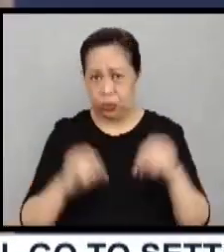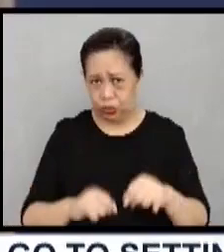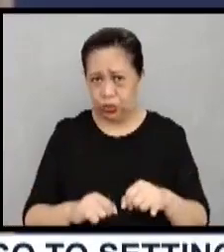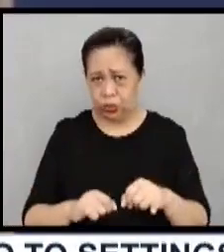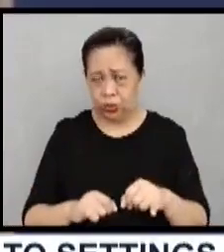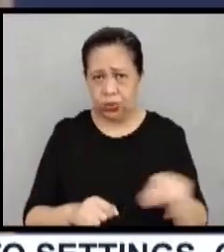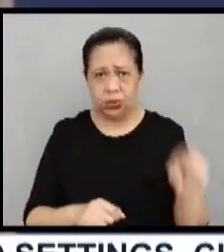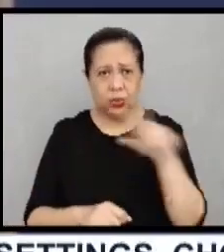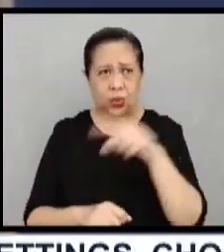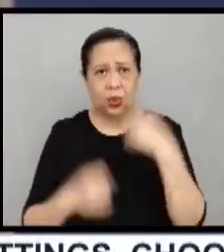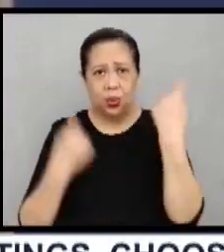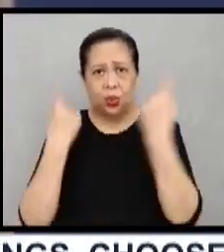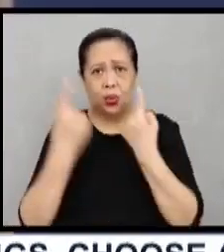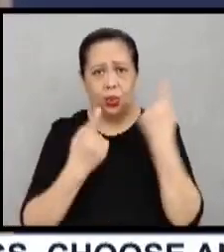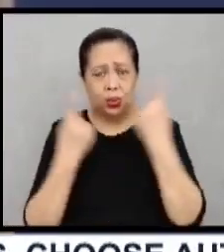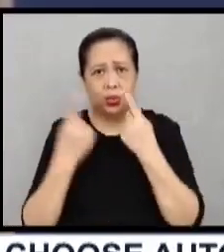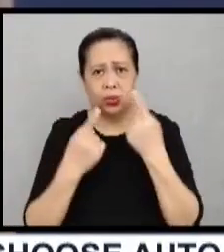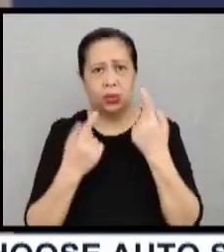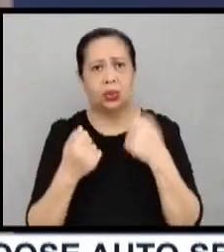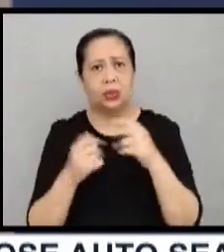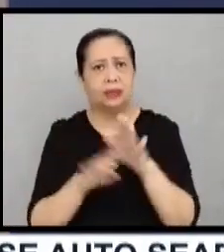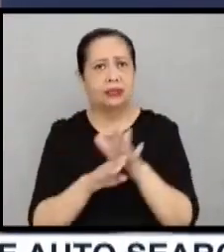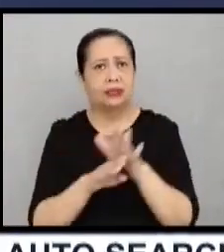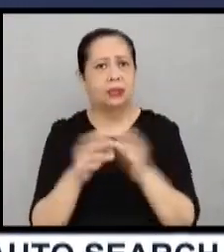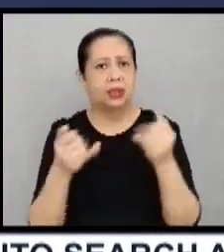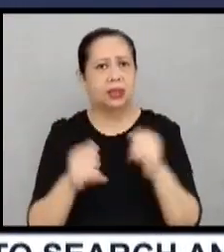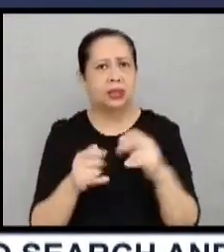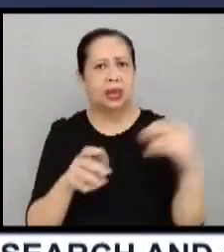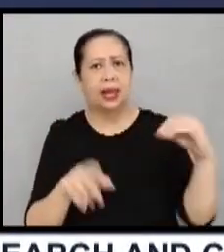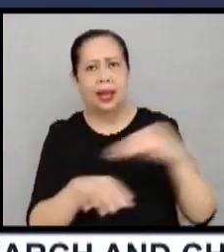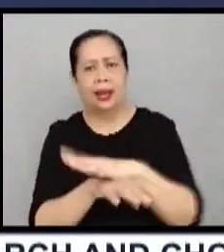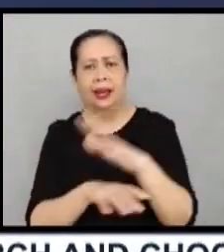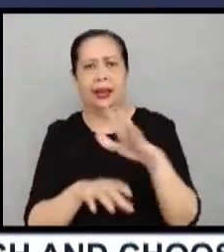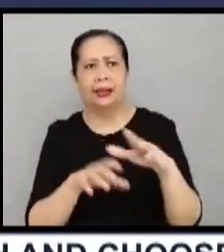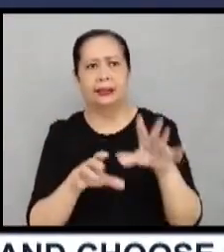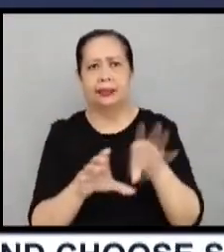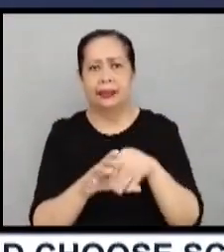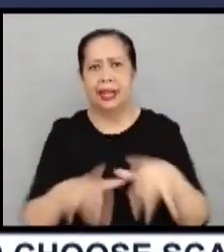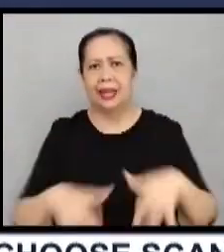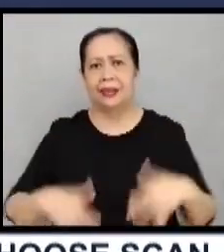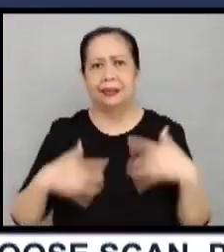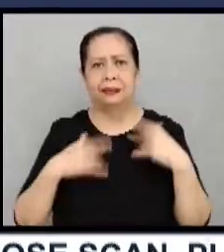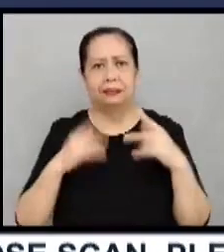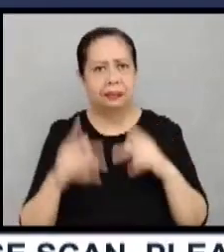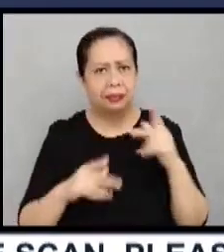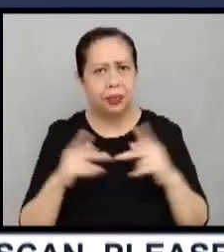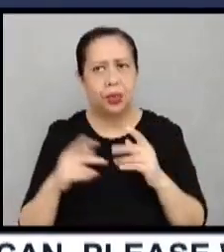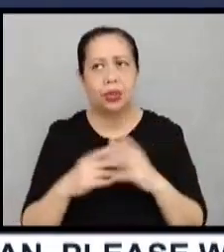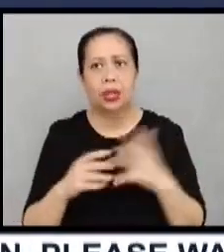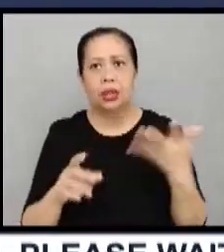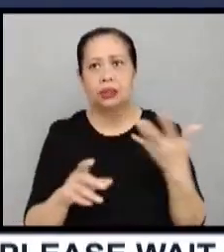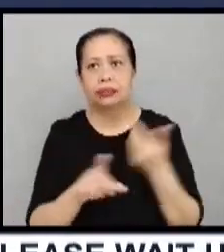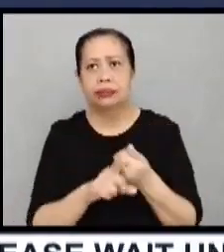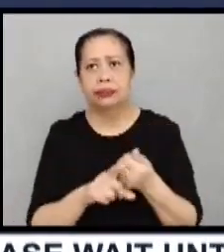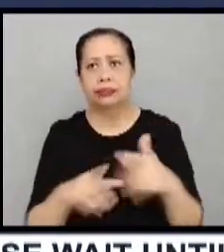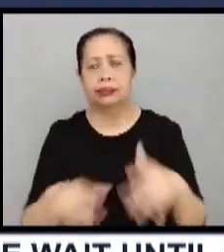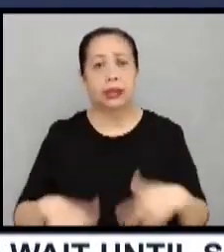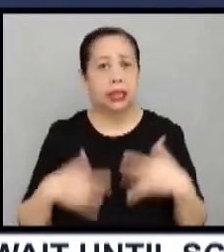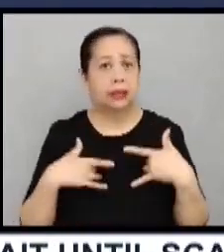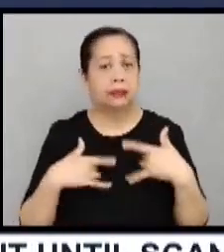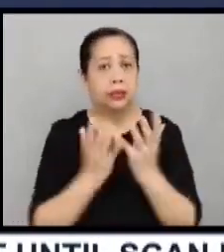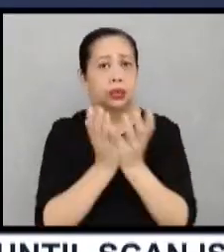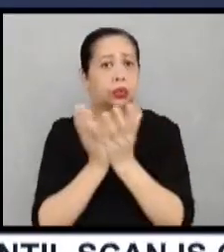it's also a development issue because it's affecting the life of people, it's affecting the life of communities